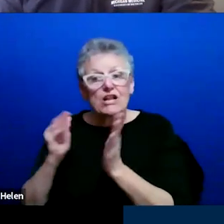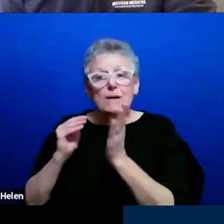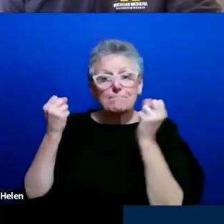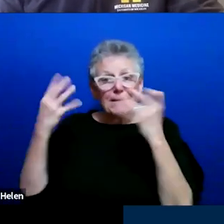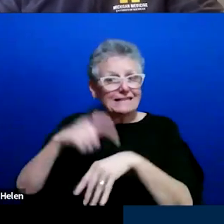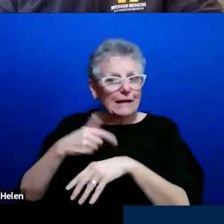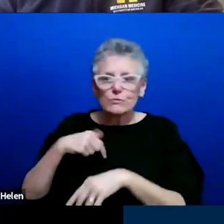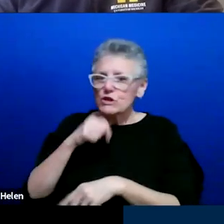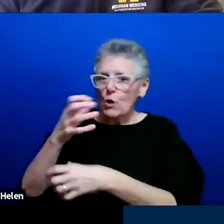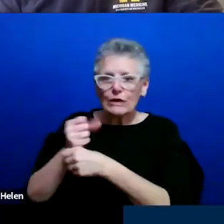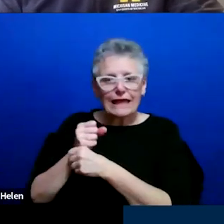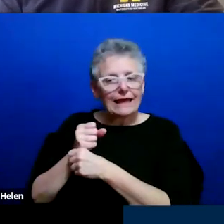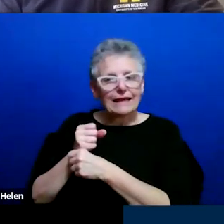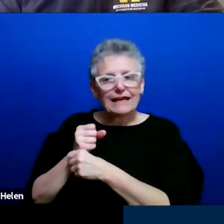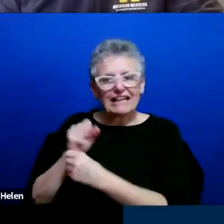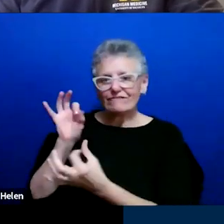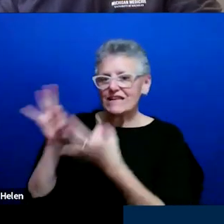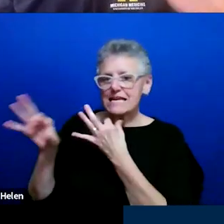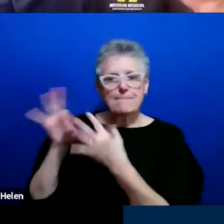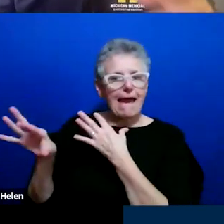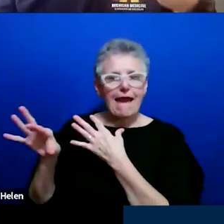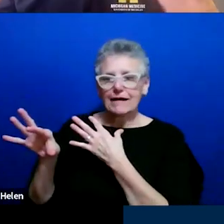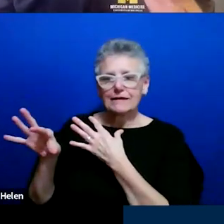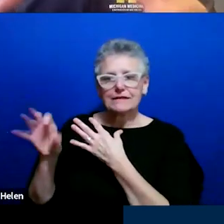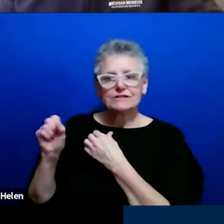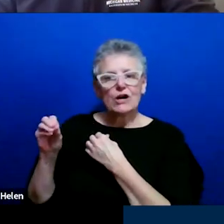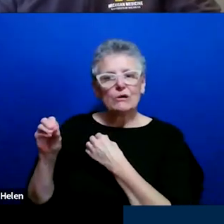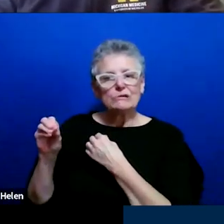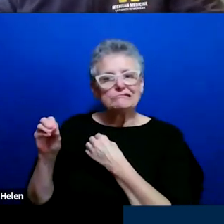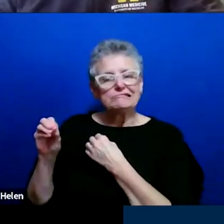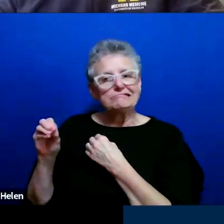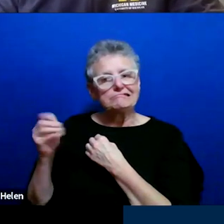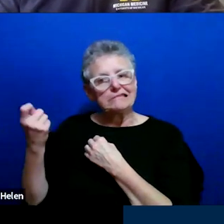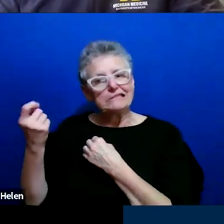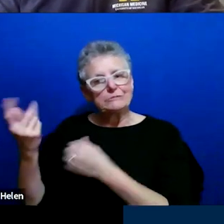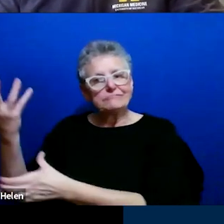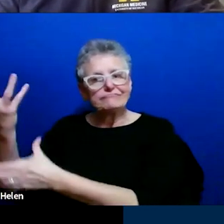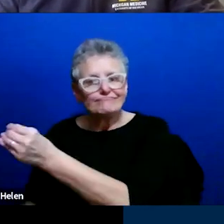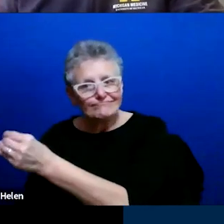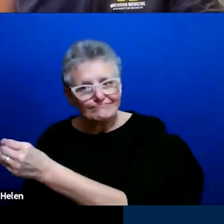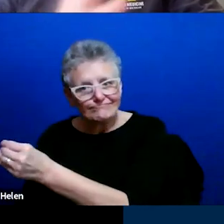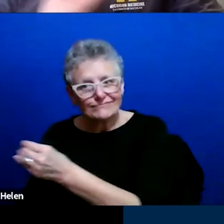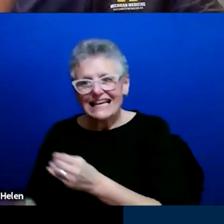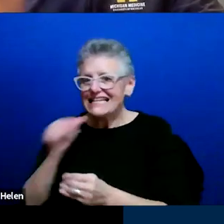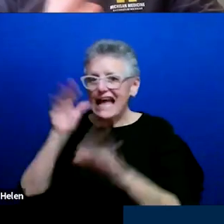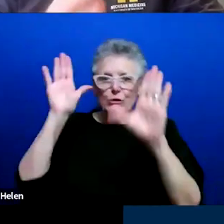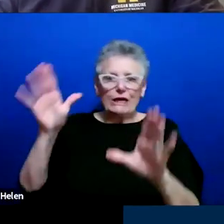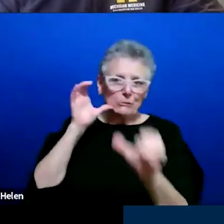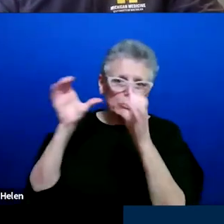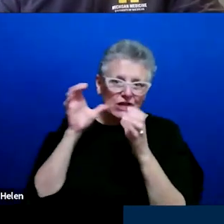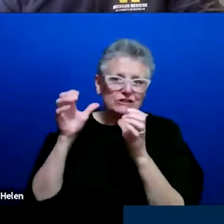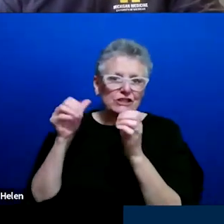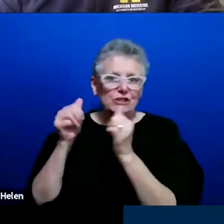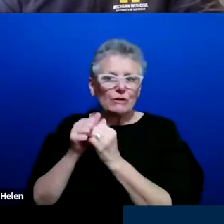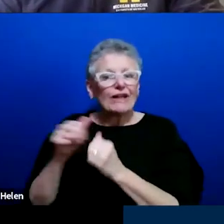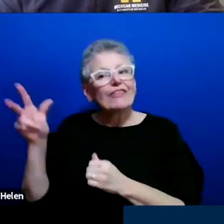do not get input or feedback. And so there's a little bit of a disconnect, not great communication between hearing